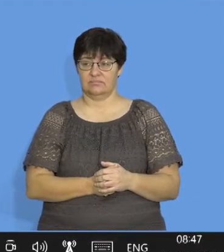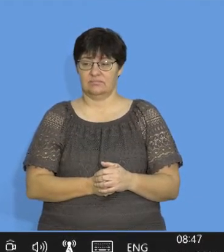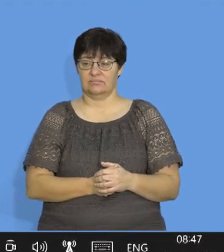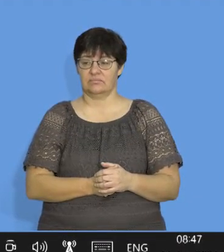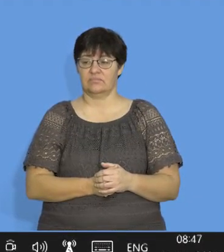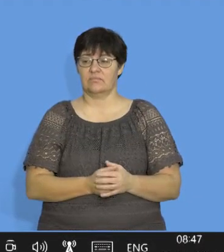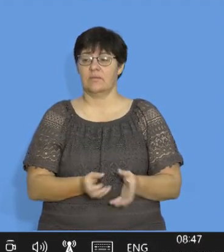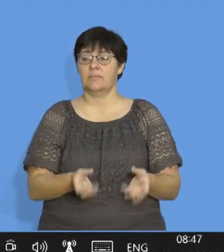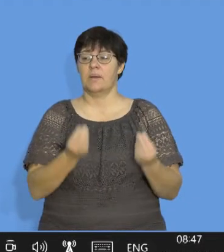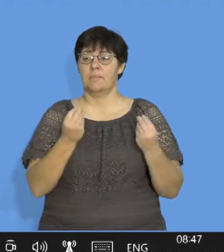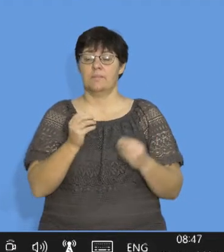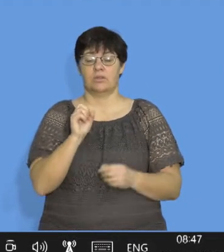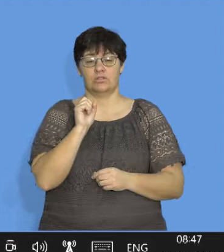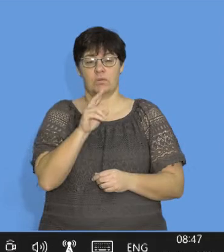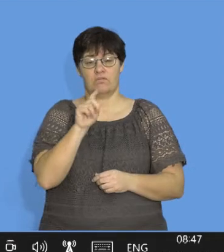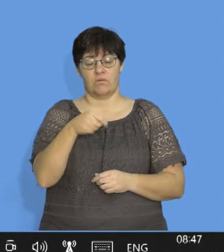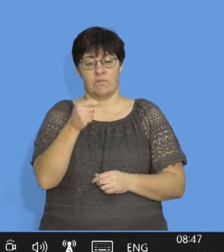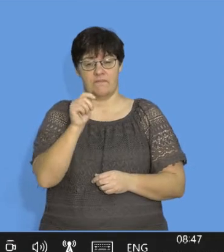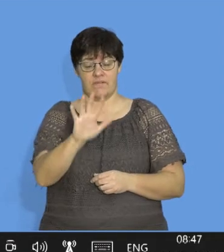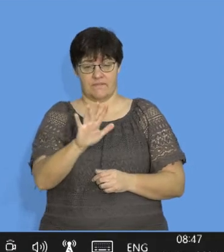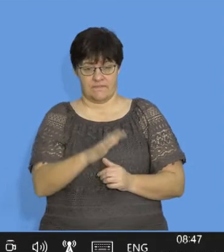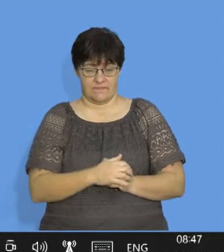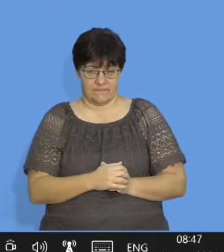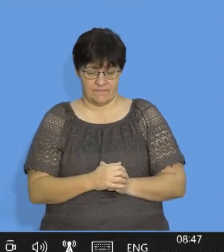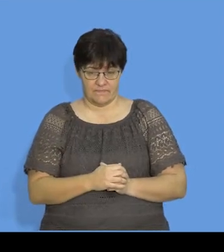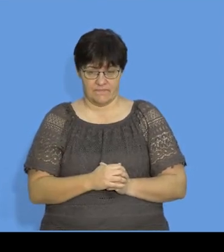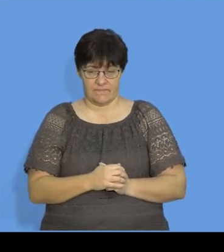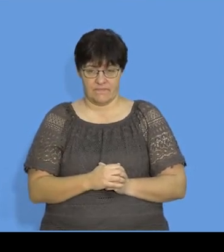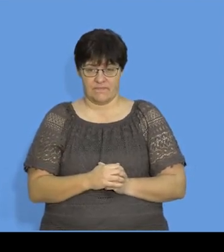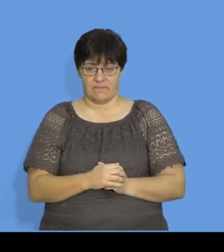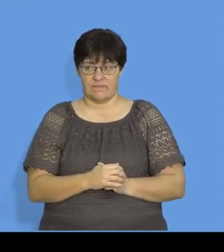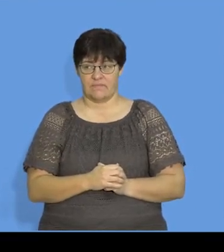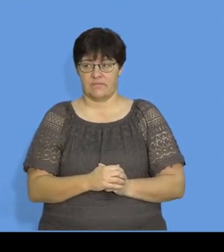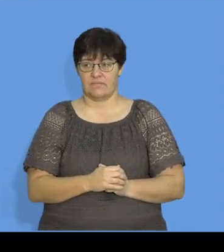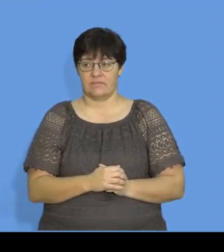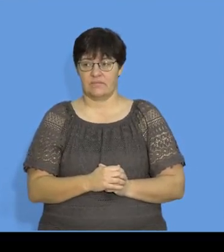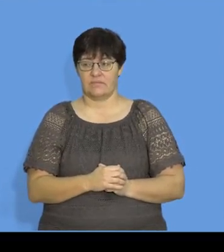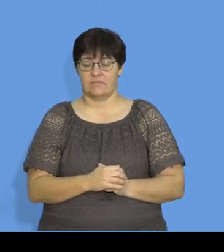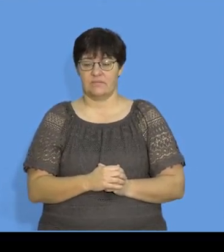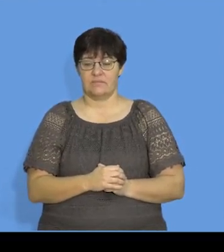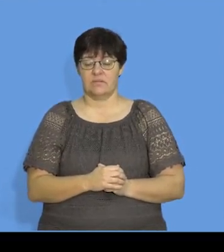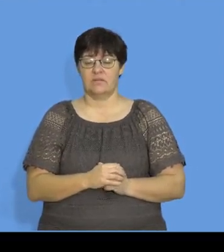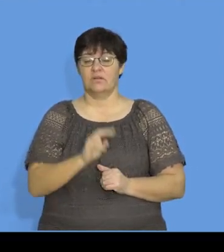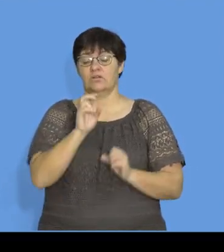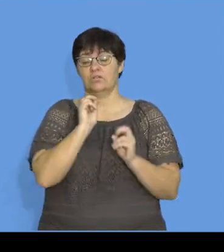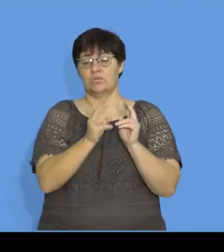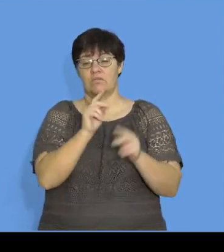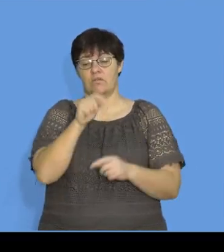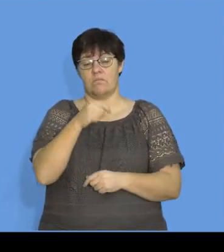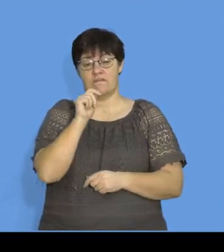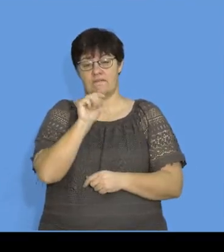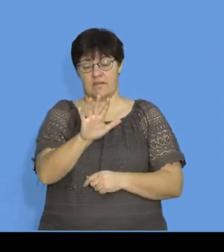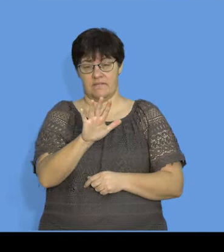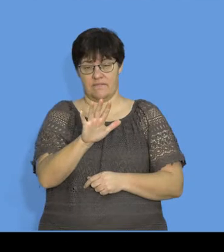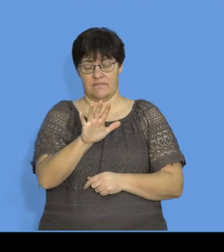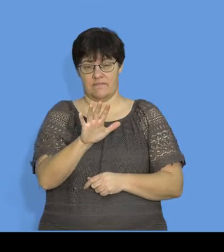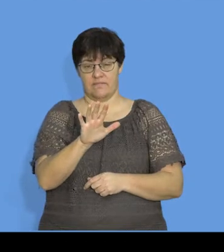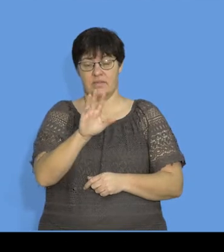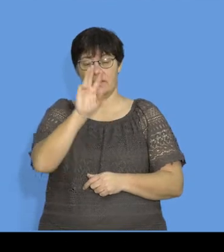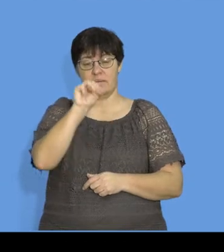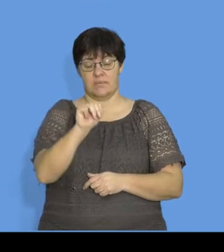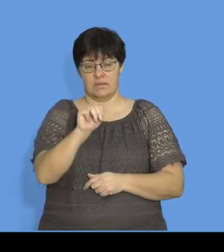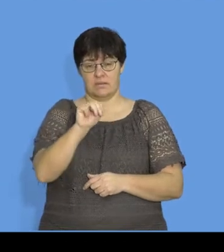and we get 12.5, okay? So 12.5